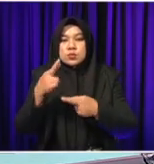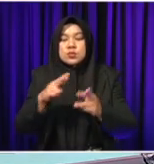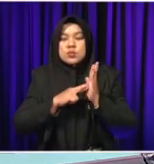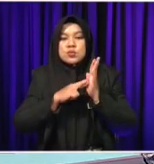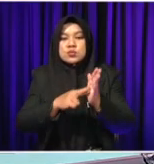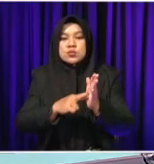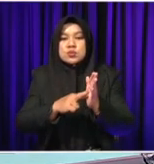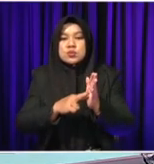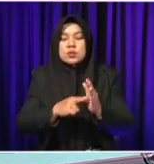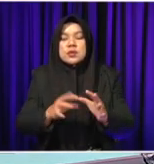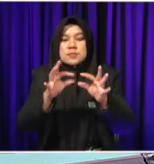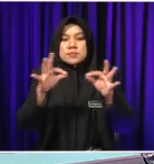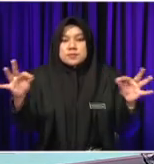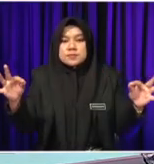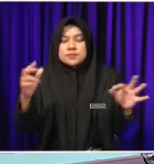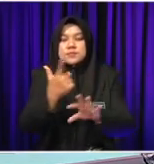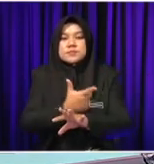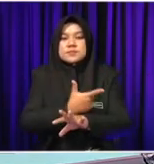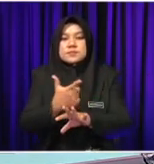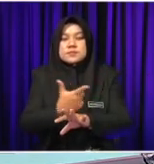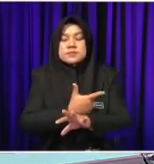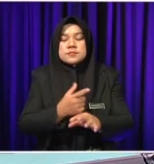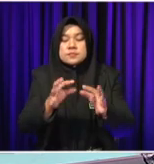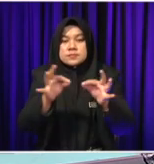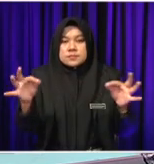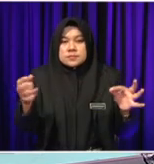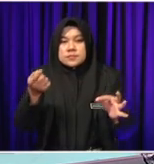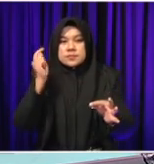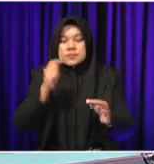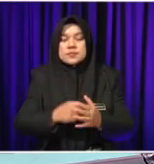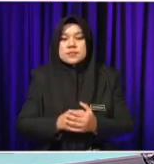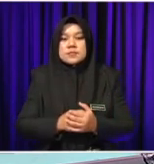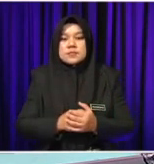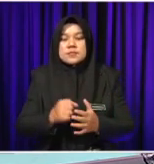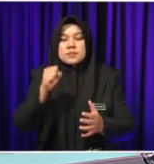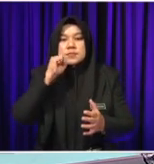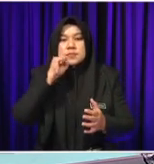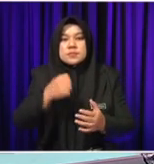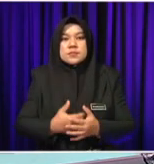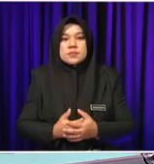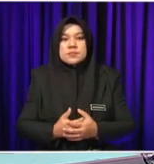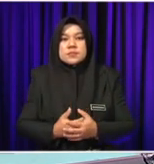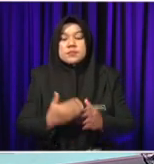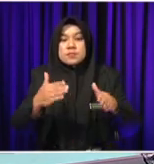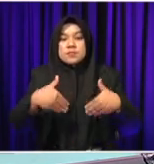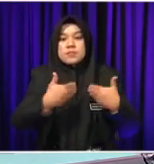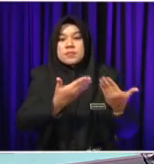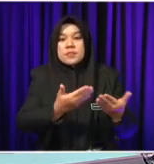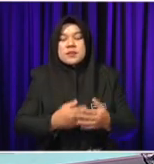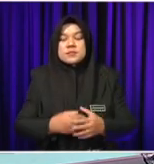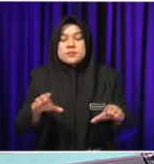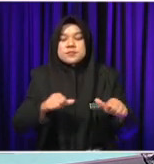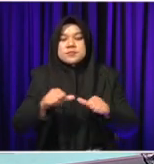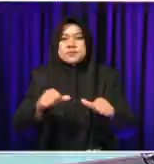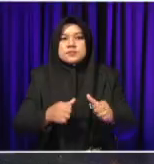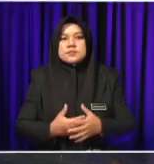interpret every line of the lyrics. Mm-hmm. But before that, Shafika, can I just proceed to the next part for our next activity?